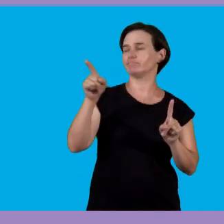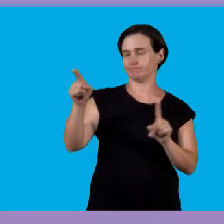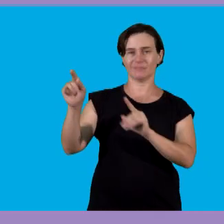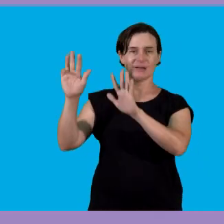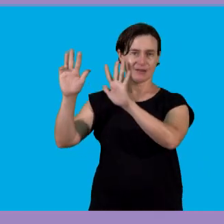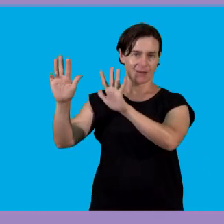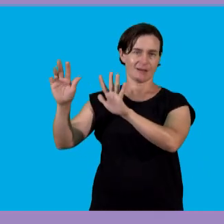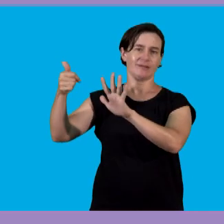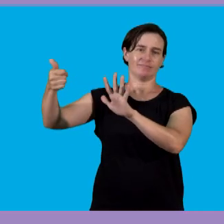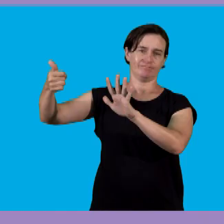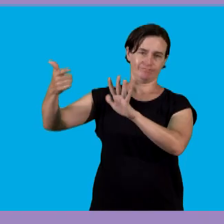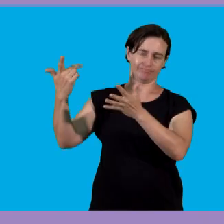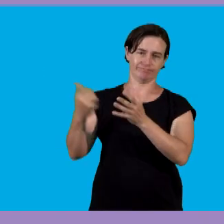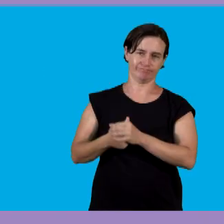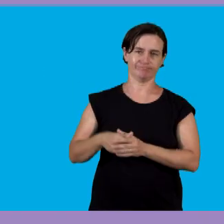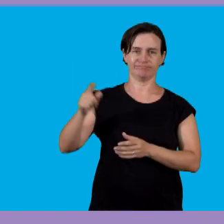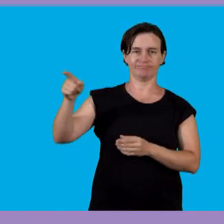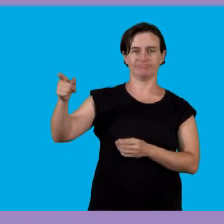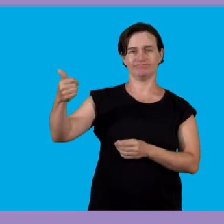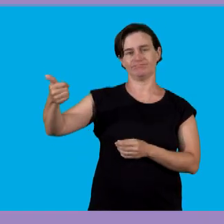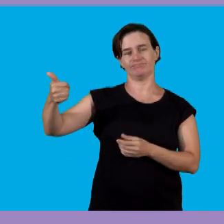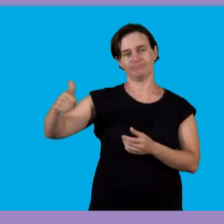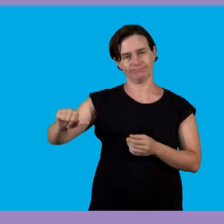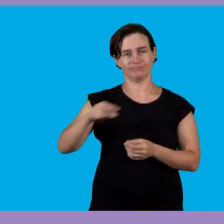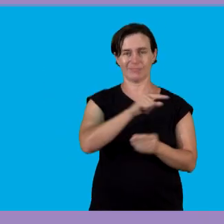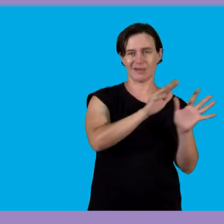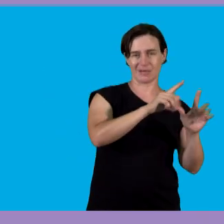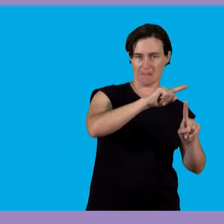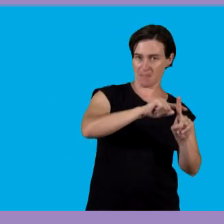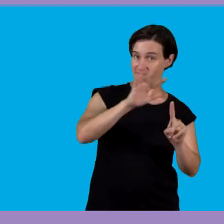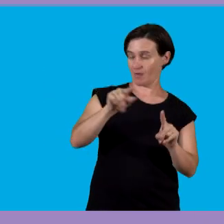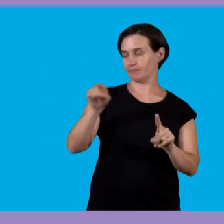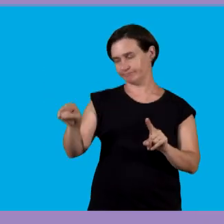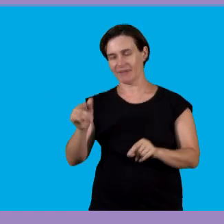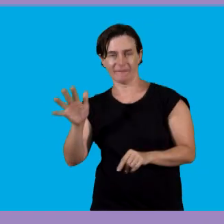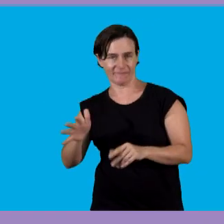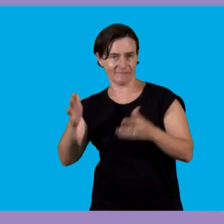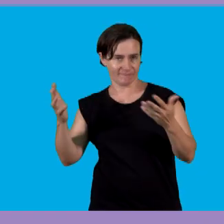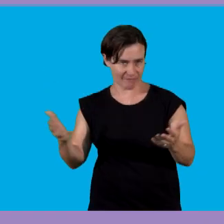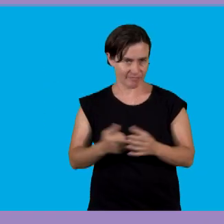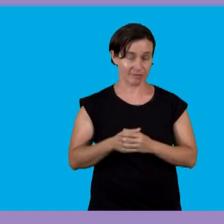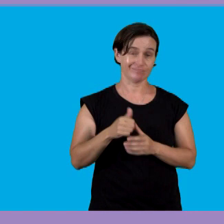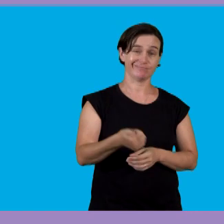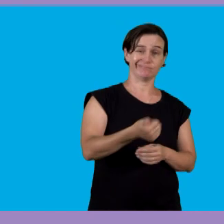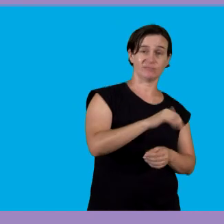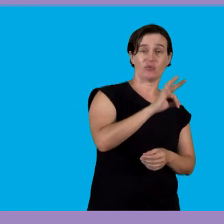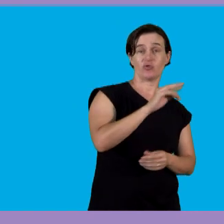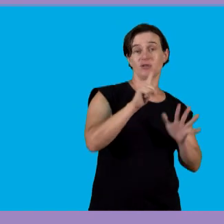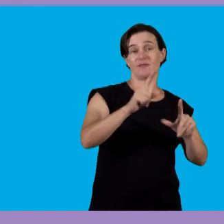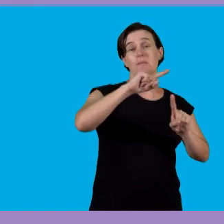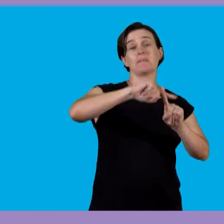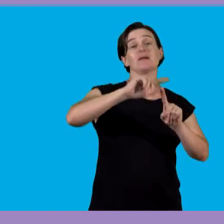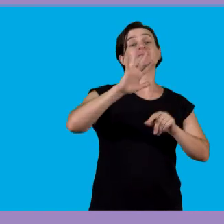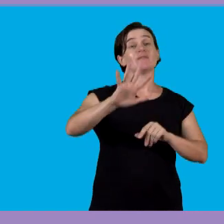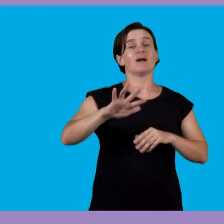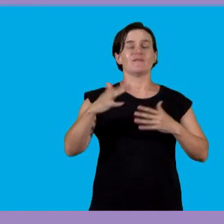we will get the output value of that 9. When we add 5 to 10, we will get the output value of the 15. And when we